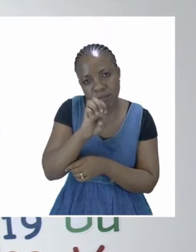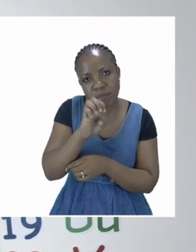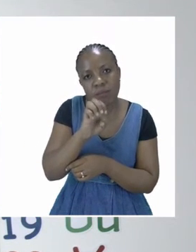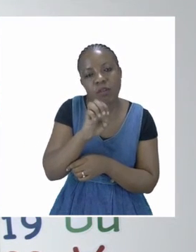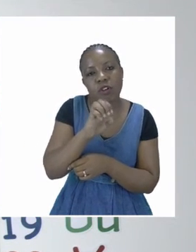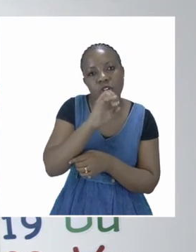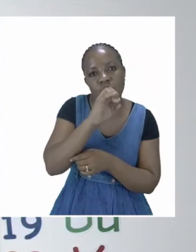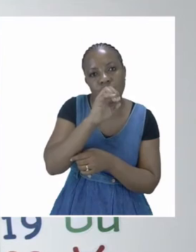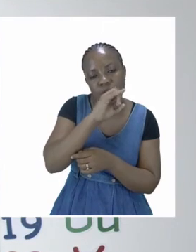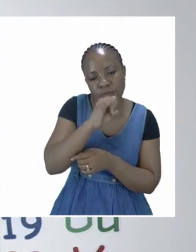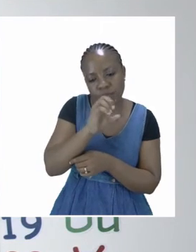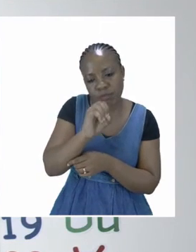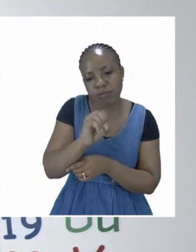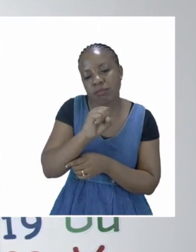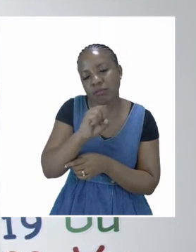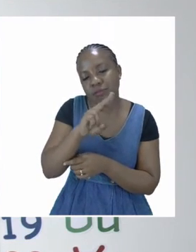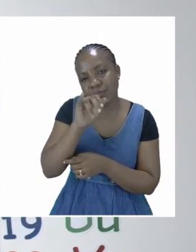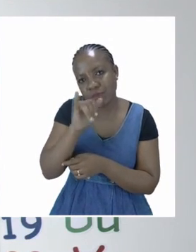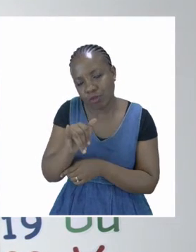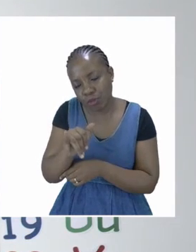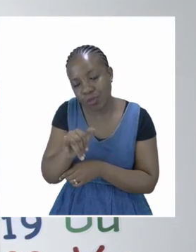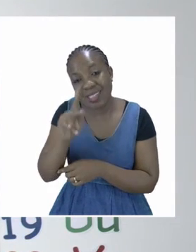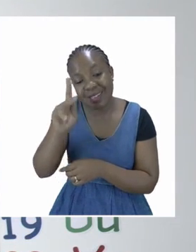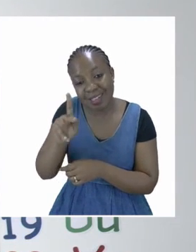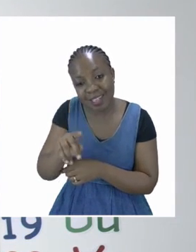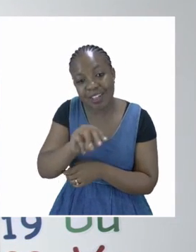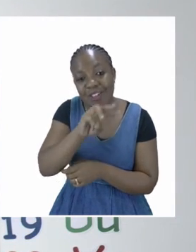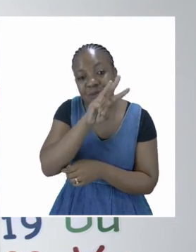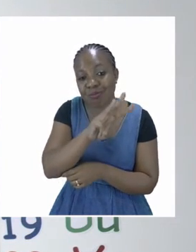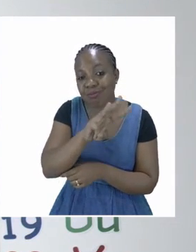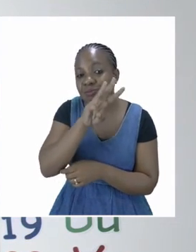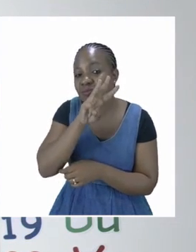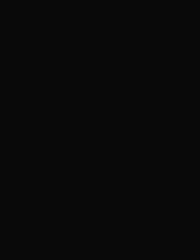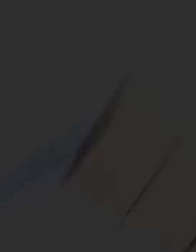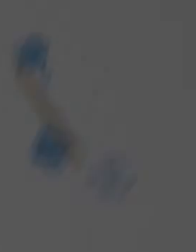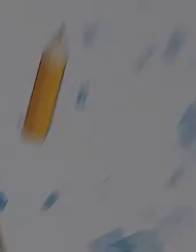in addition, our website, Sashi Online.